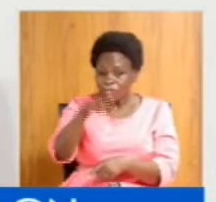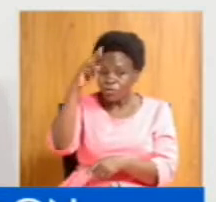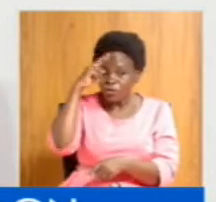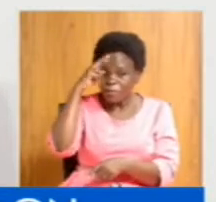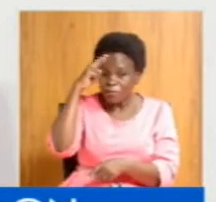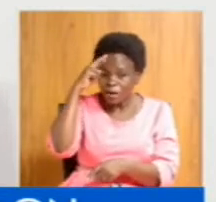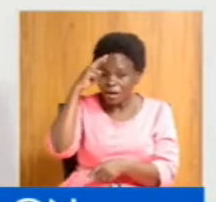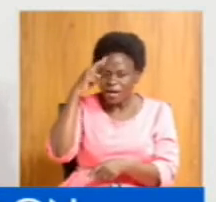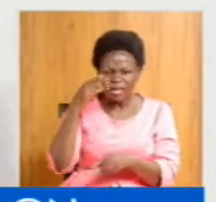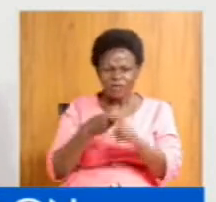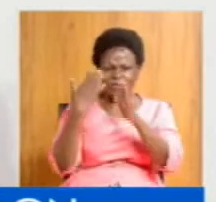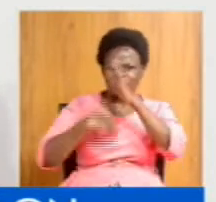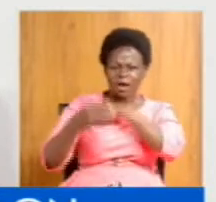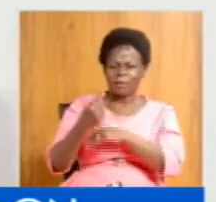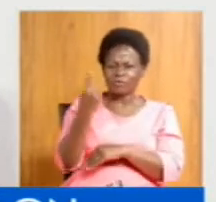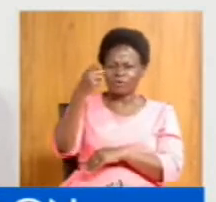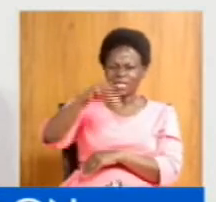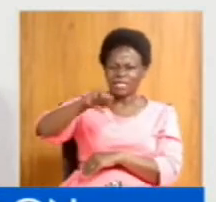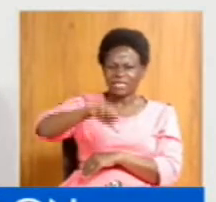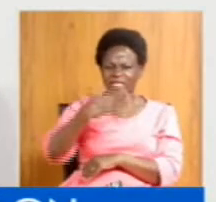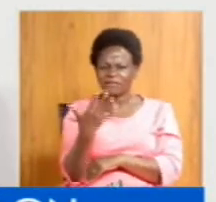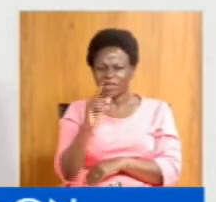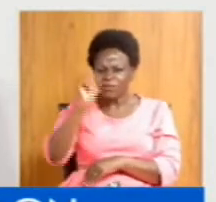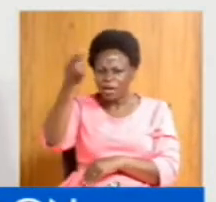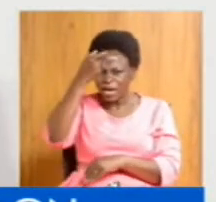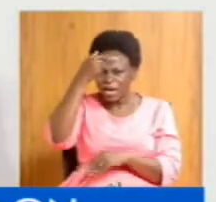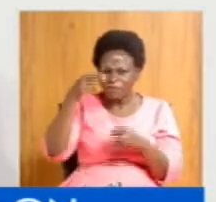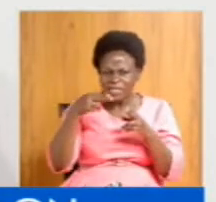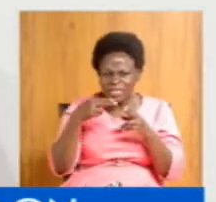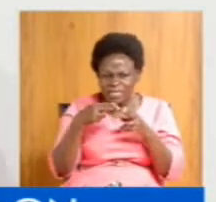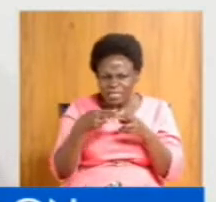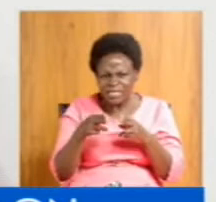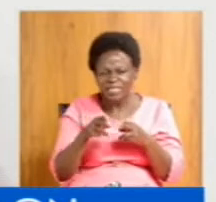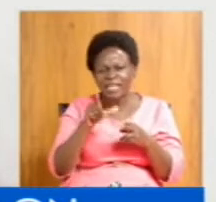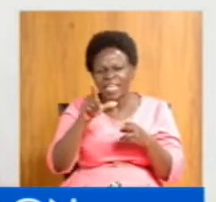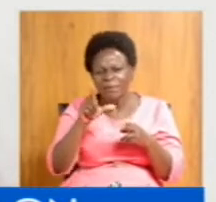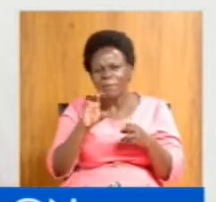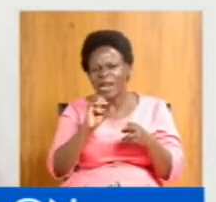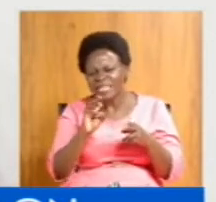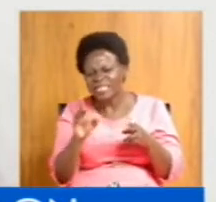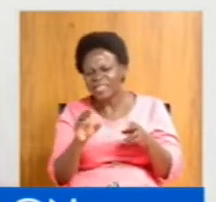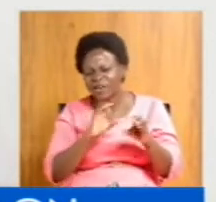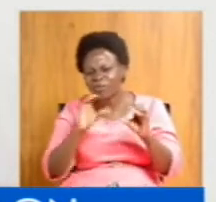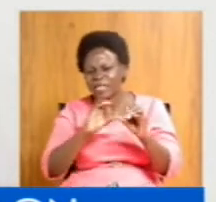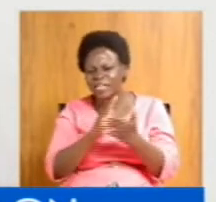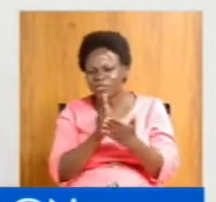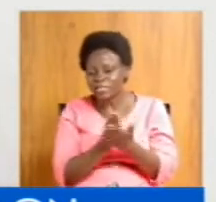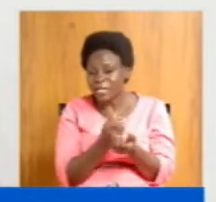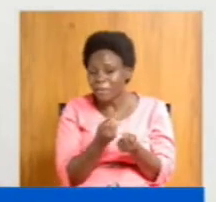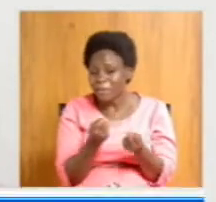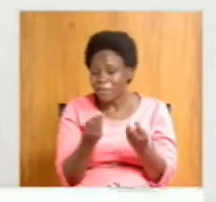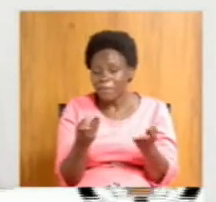that from about 1995, the government began liberalizing the communication sector. And indeed,